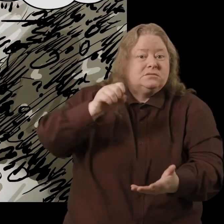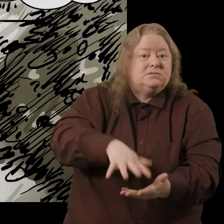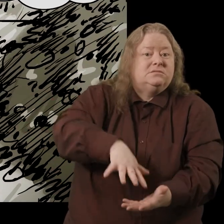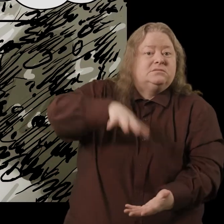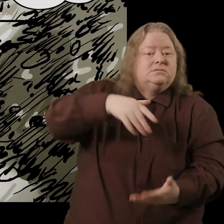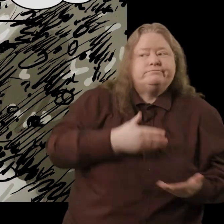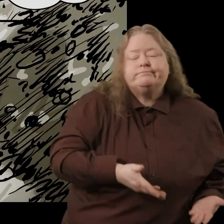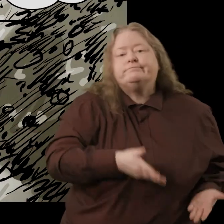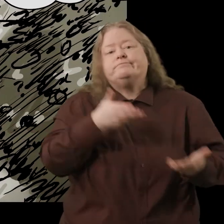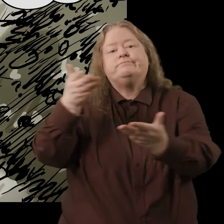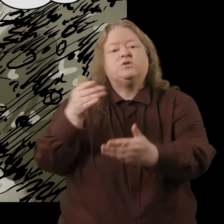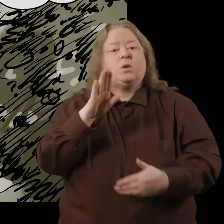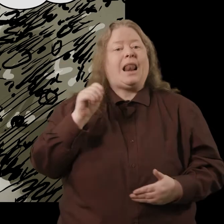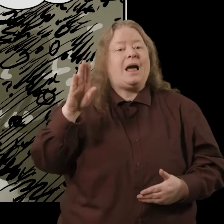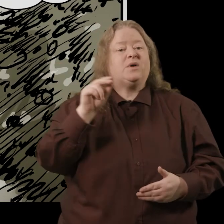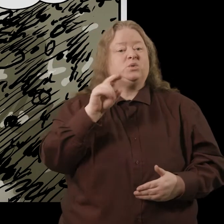labs in UCD.